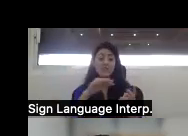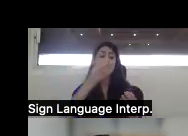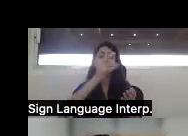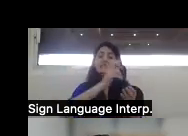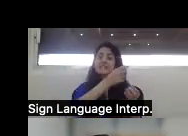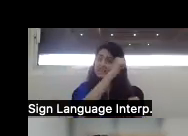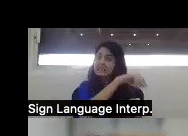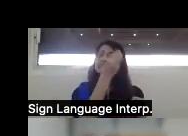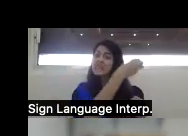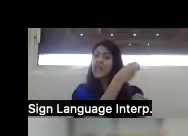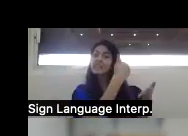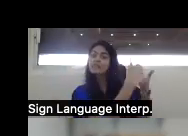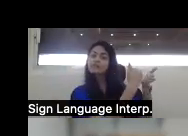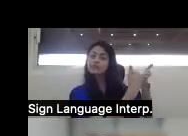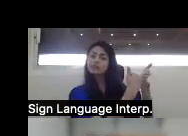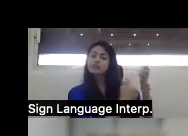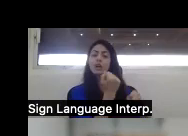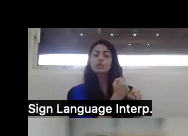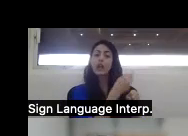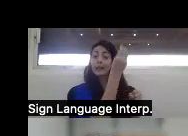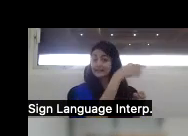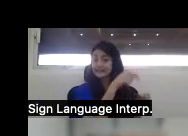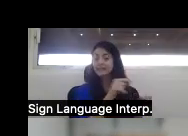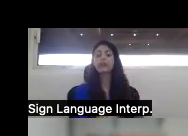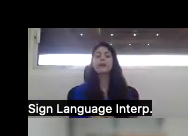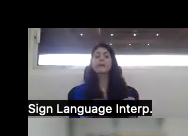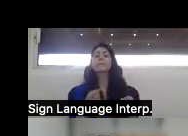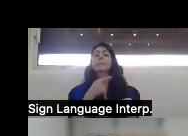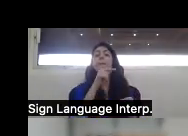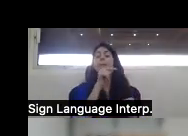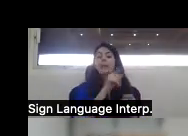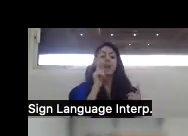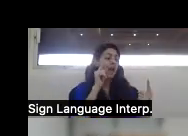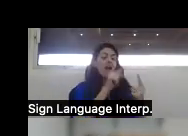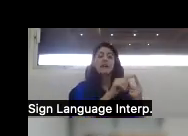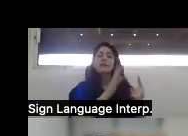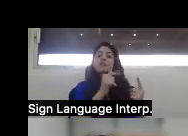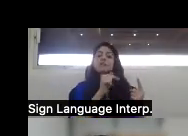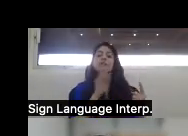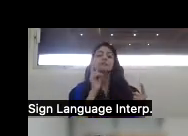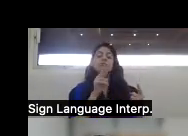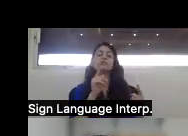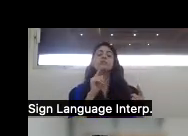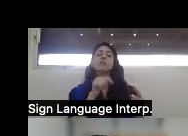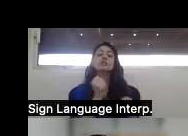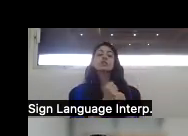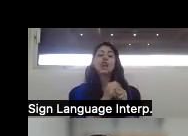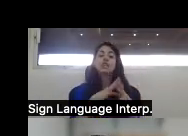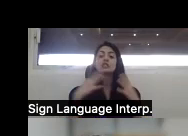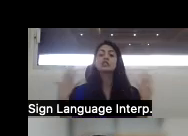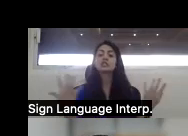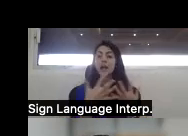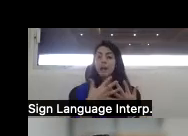universal disability benefit together with a universal child benefit and old age pension in the context of the comprehensive overhaul